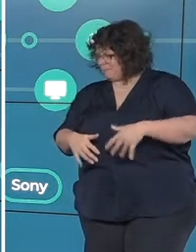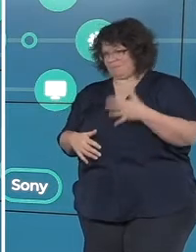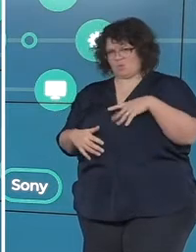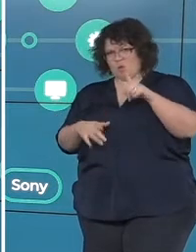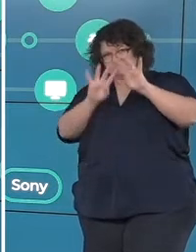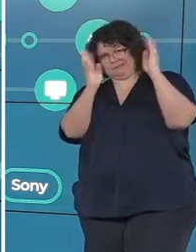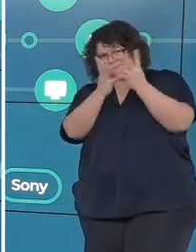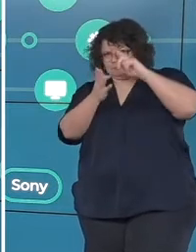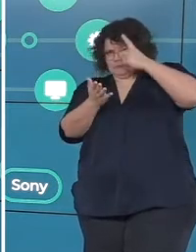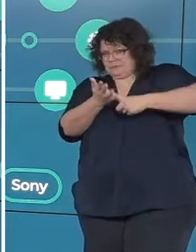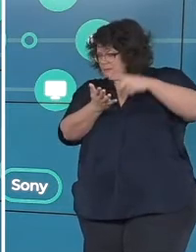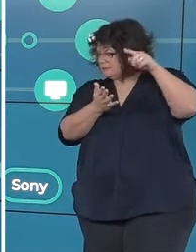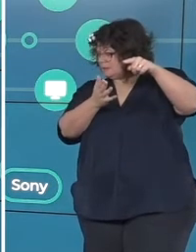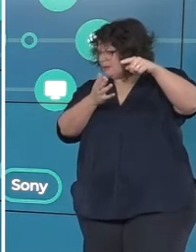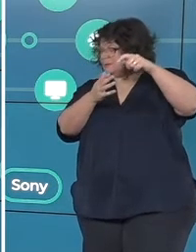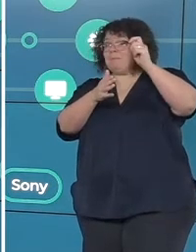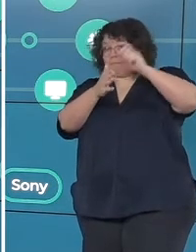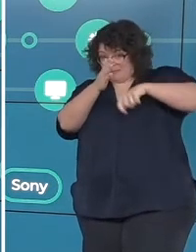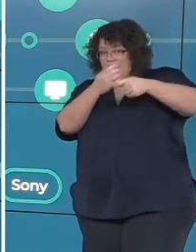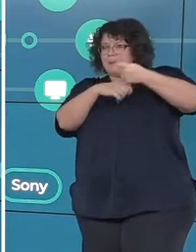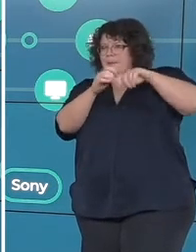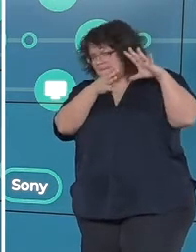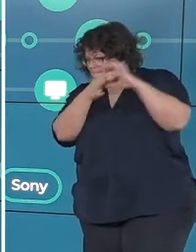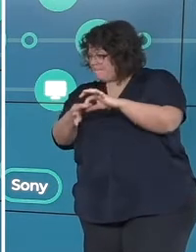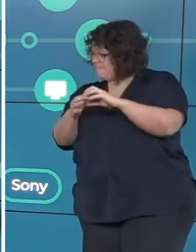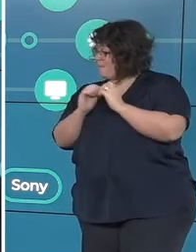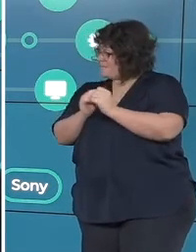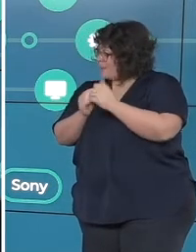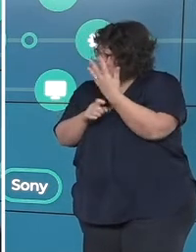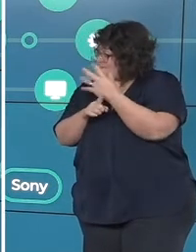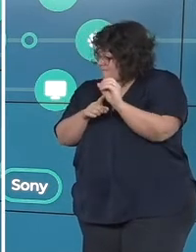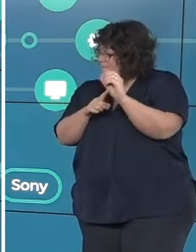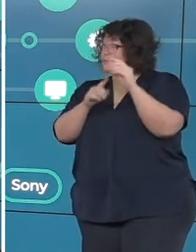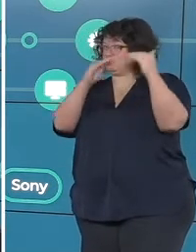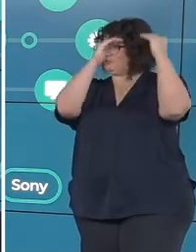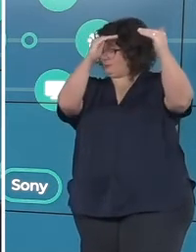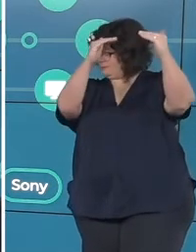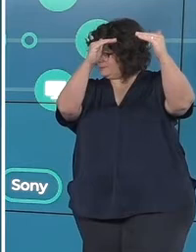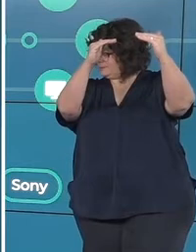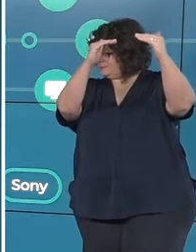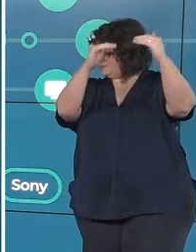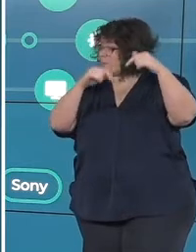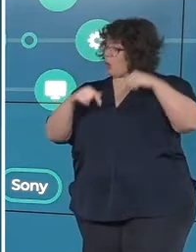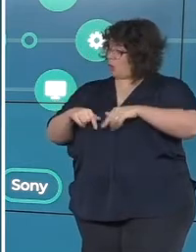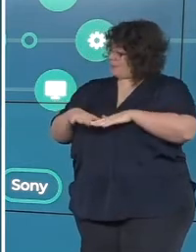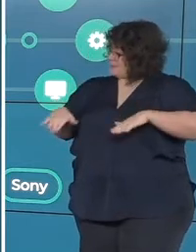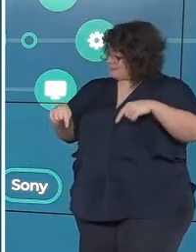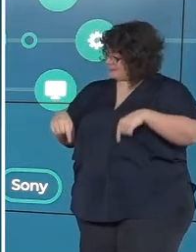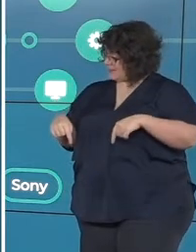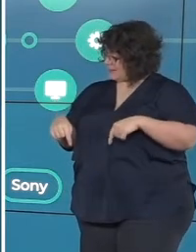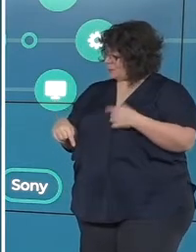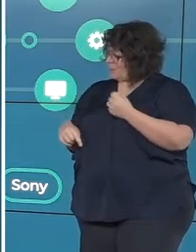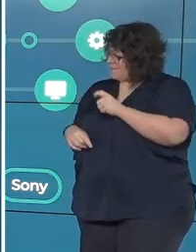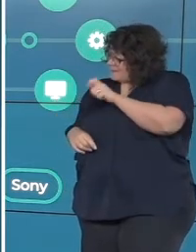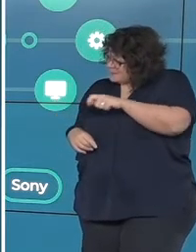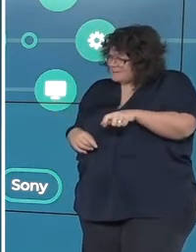500. And here we have on stage individuals that really have their feet on the ground. They know what that's